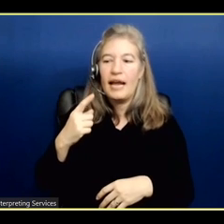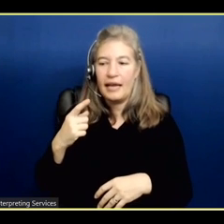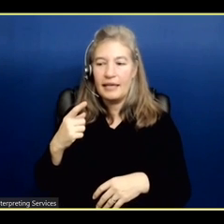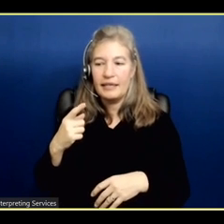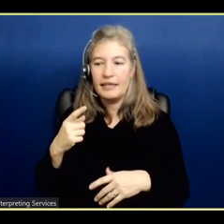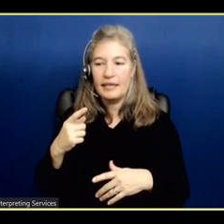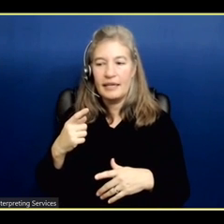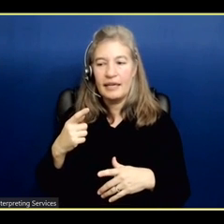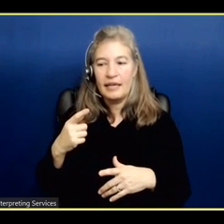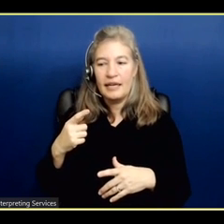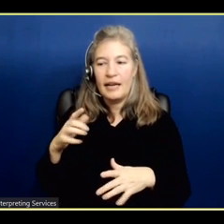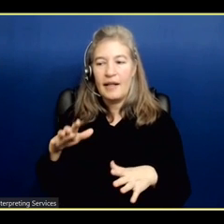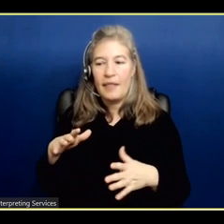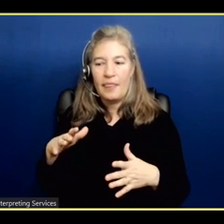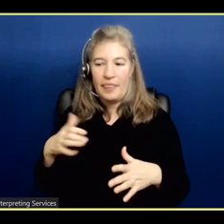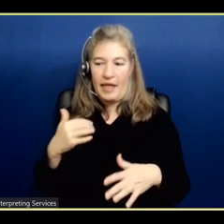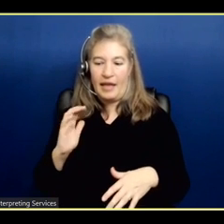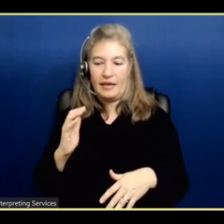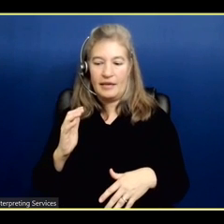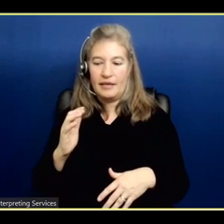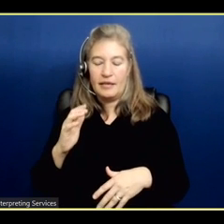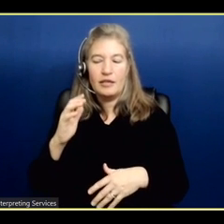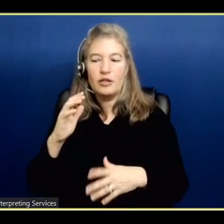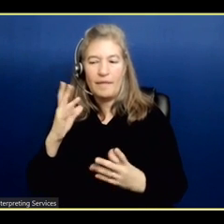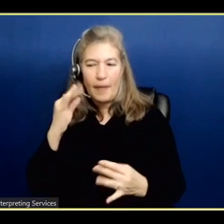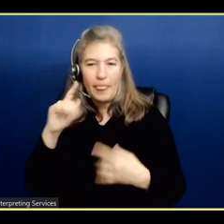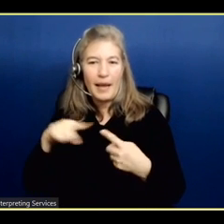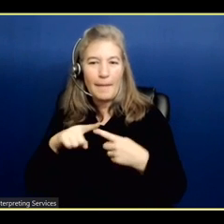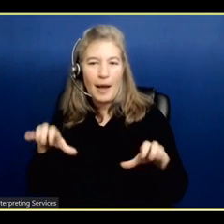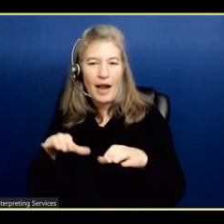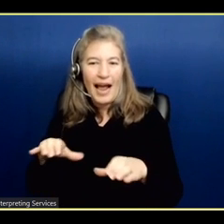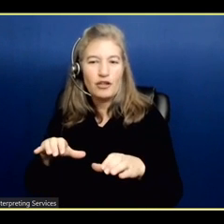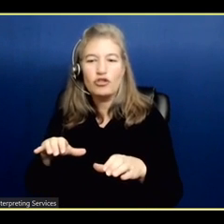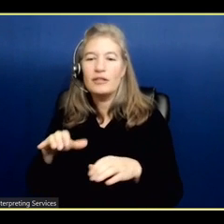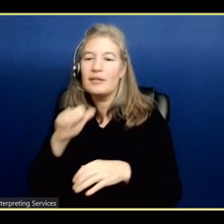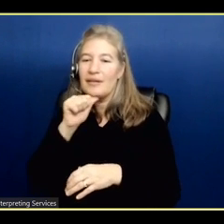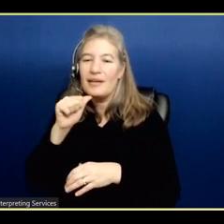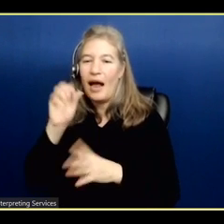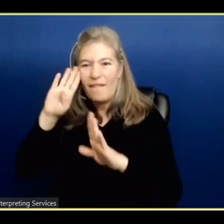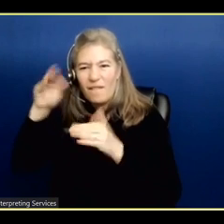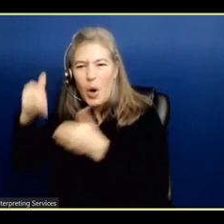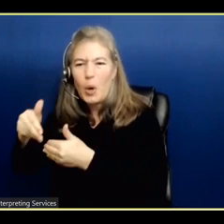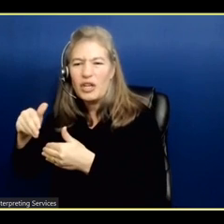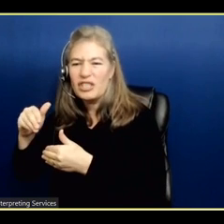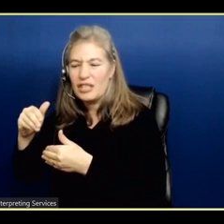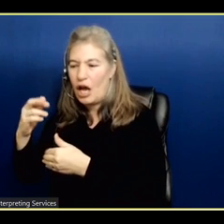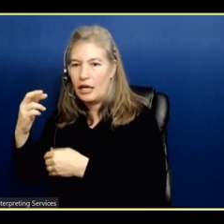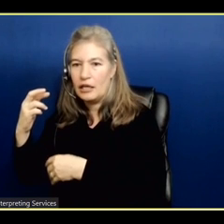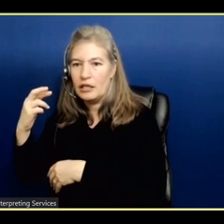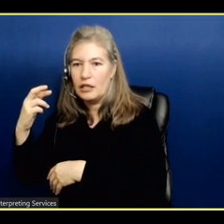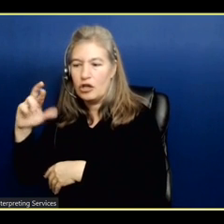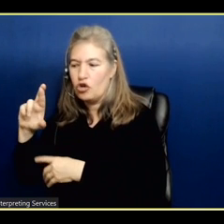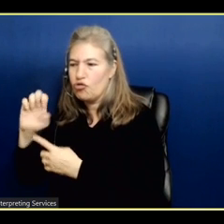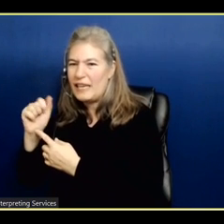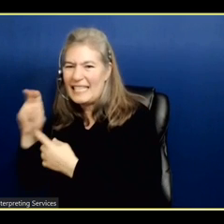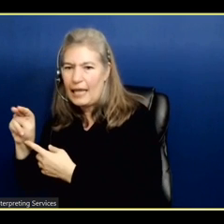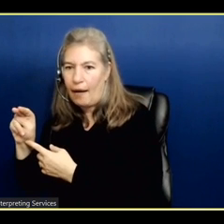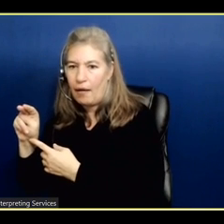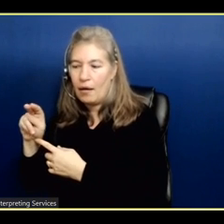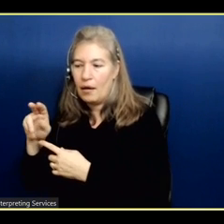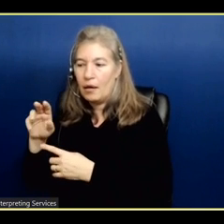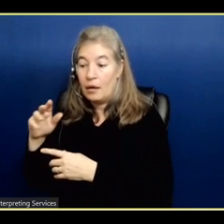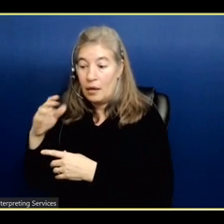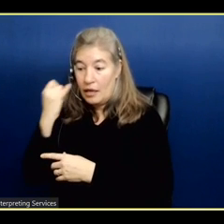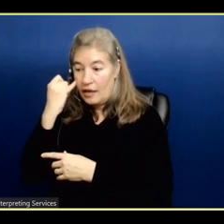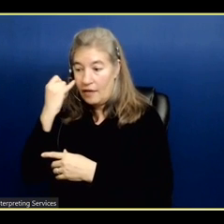Hi, y'all. This is Caitlin Sherkosh from the National Performance Network. The National Performance Network,